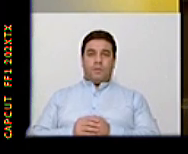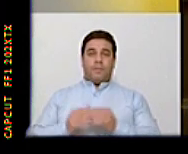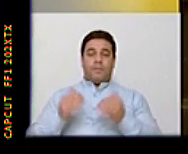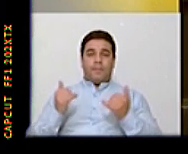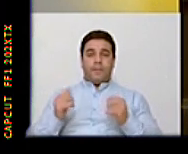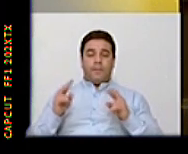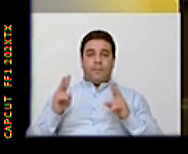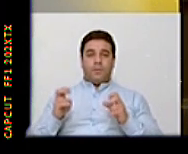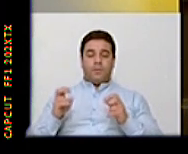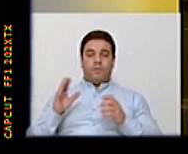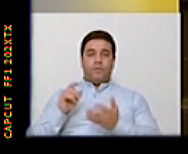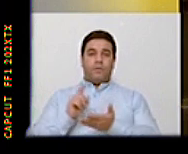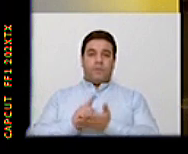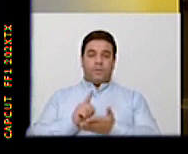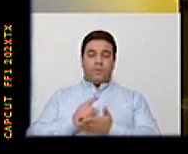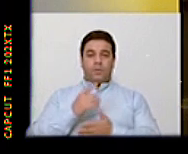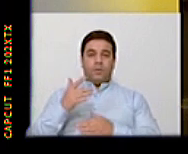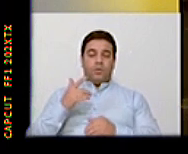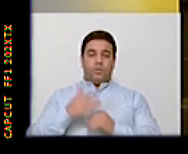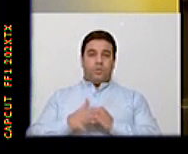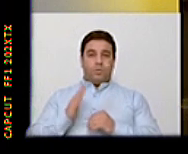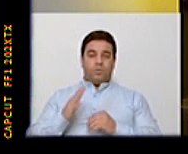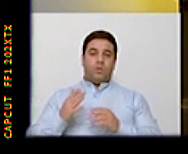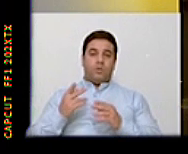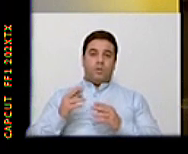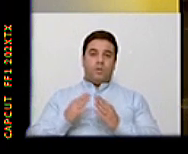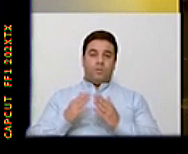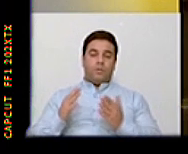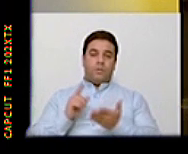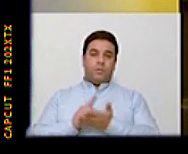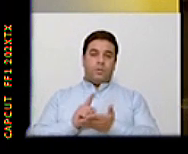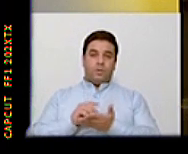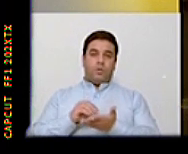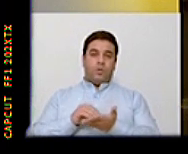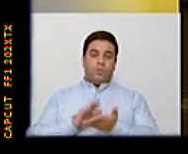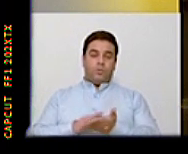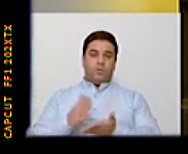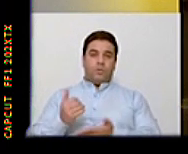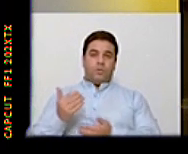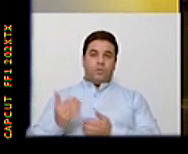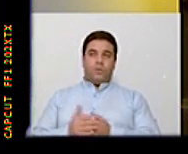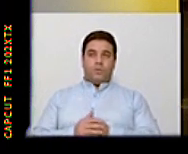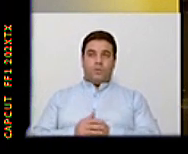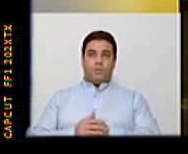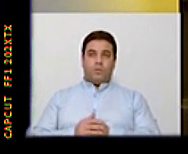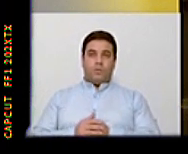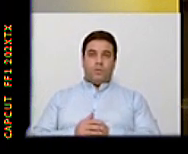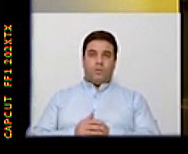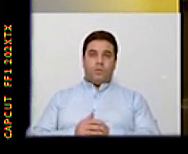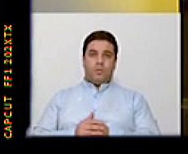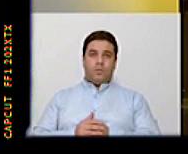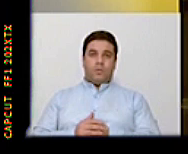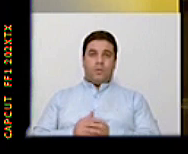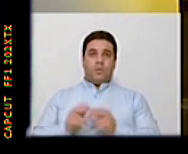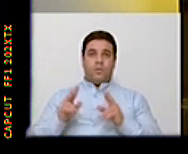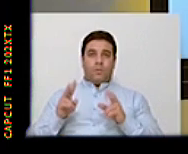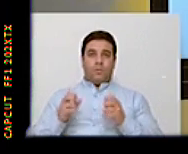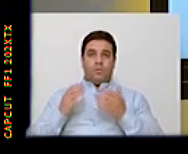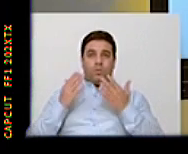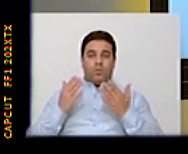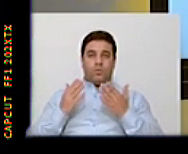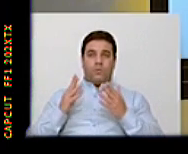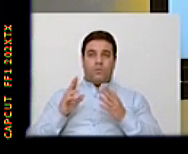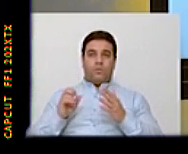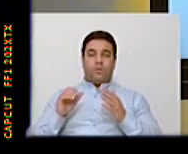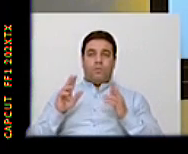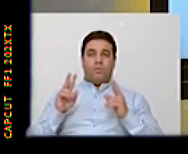Bugungi mavzular va masalalar tushunarli bo'lsa, mustaqil bajarish uchun topshiriqlarni yozib oling. Mavzuni o'qish